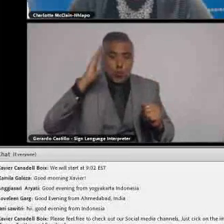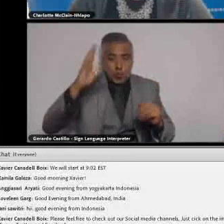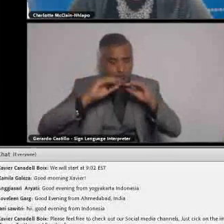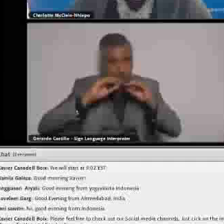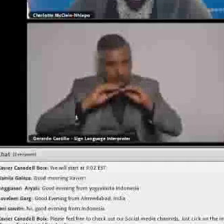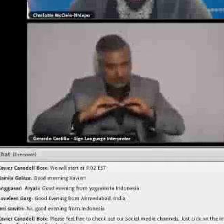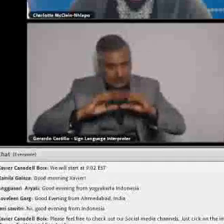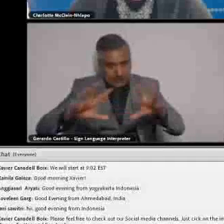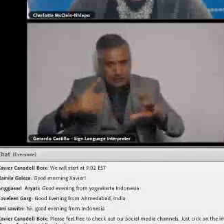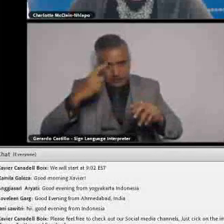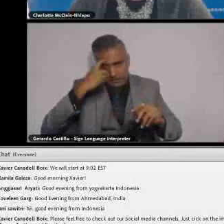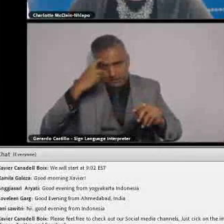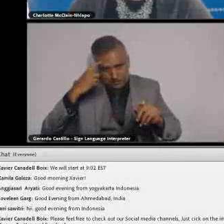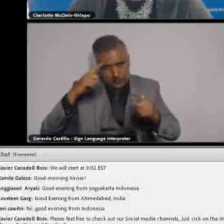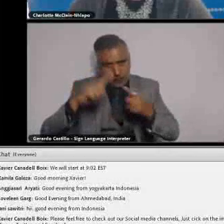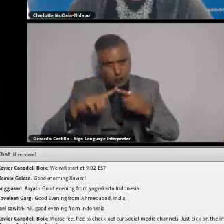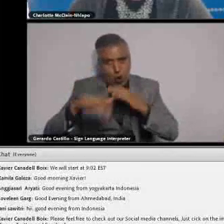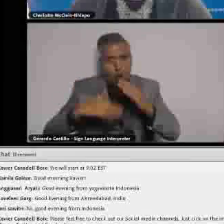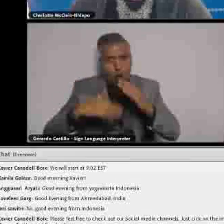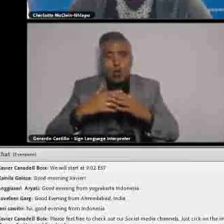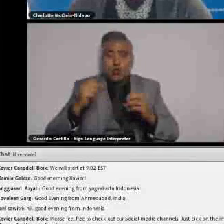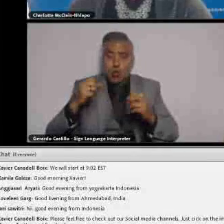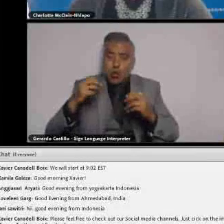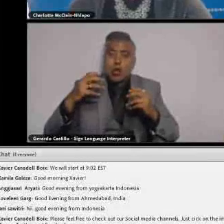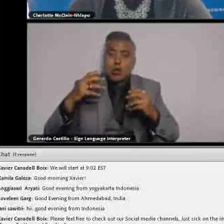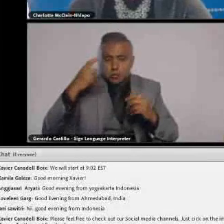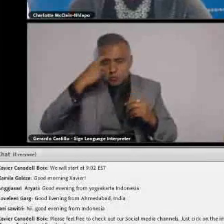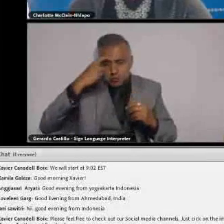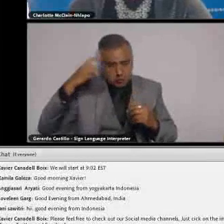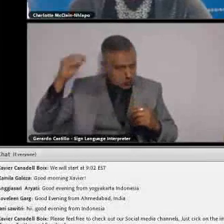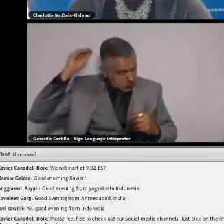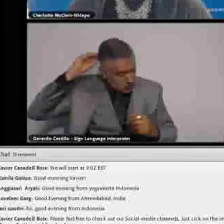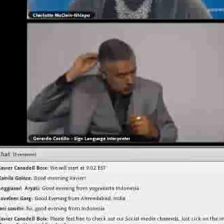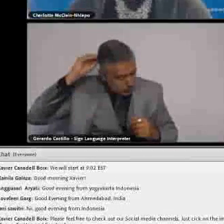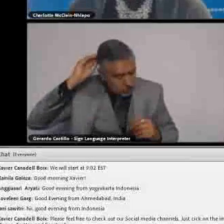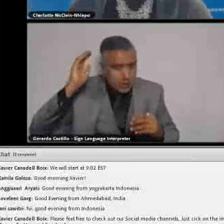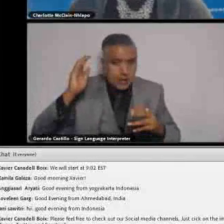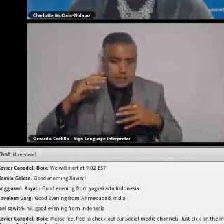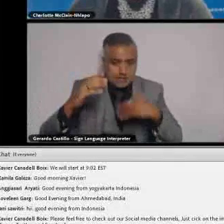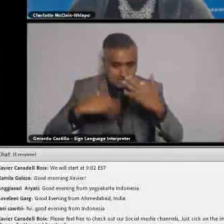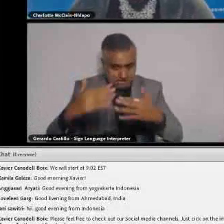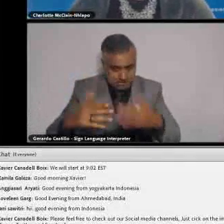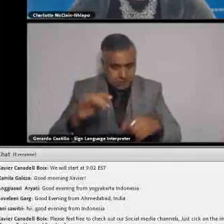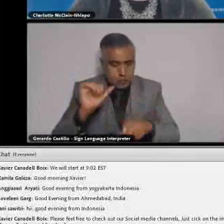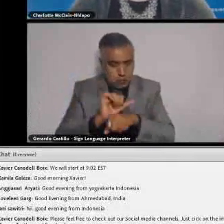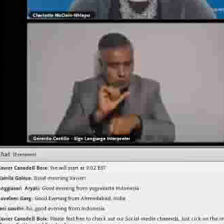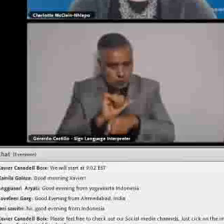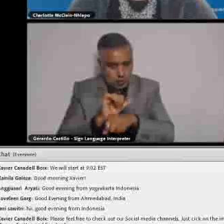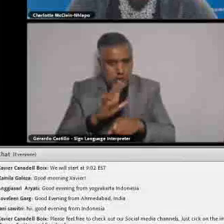with all of you so that they can be carried forward in your daily lives and in the work that you do.